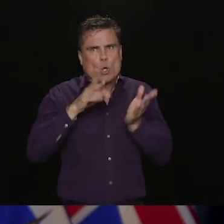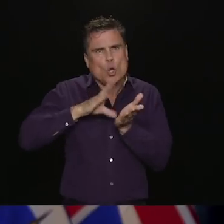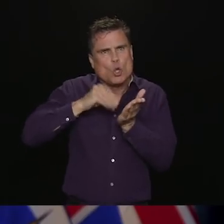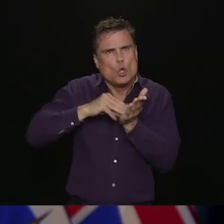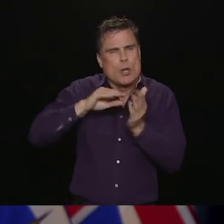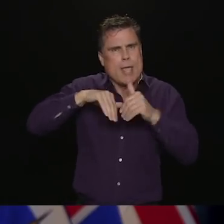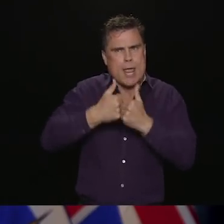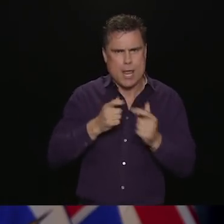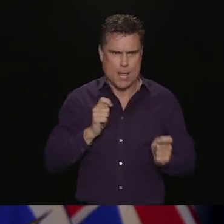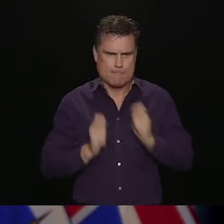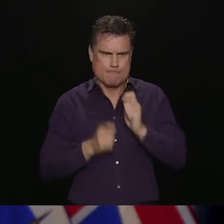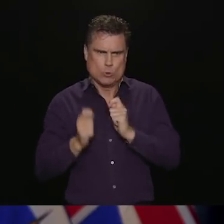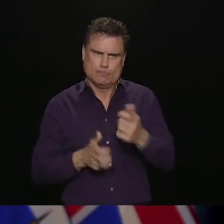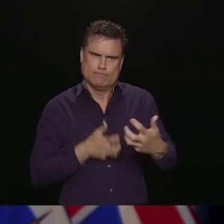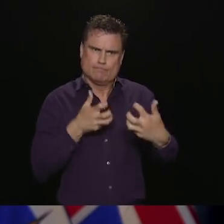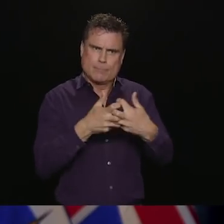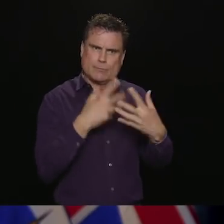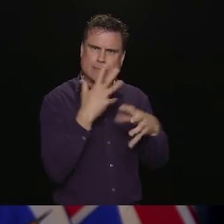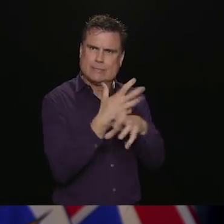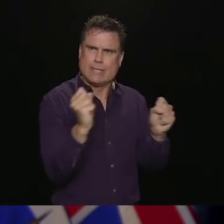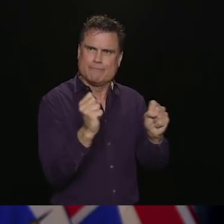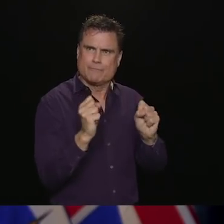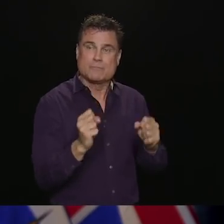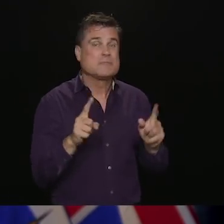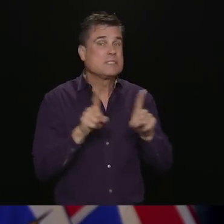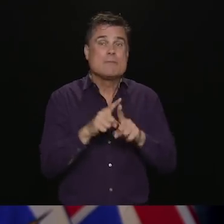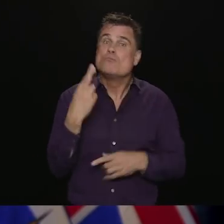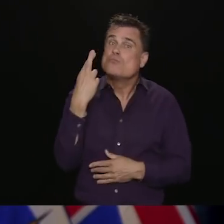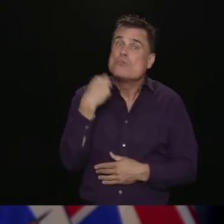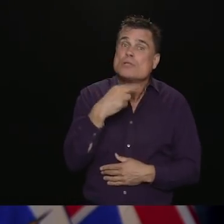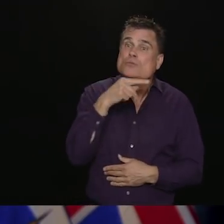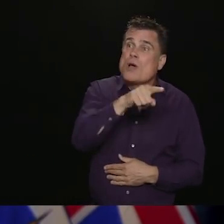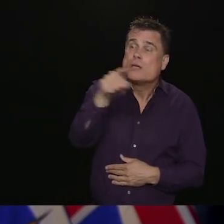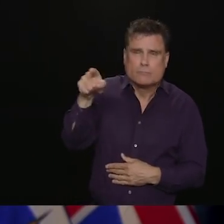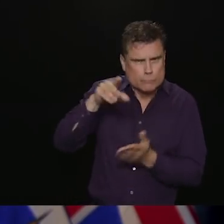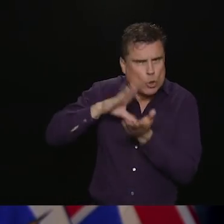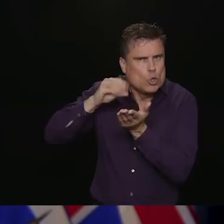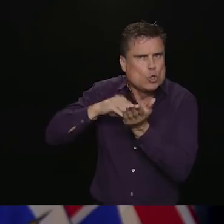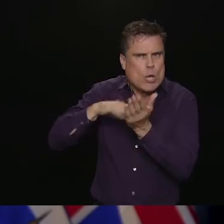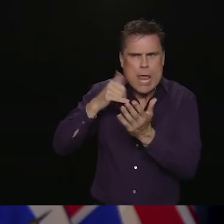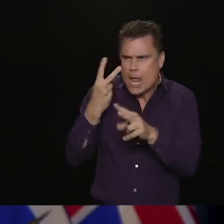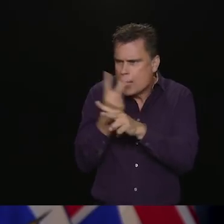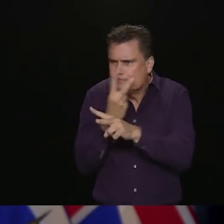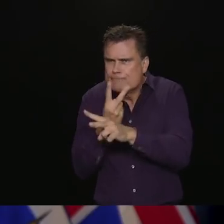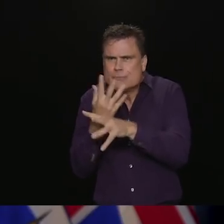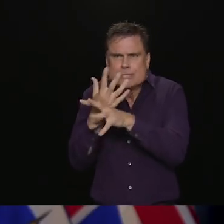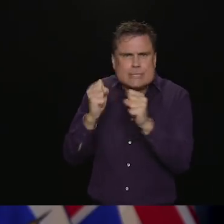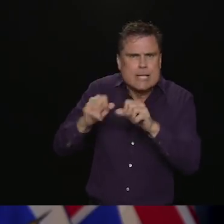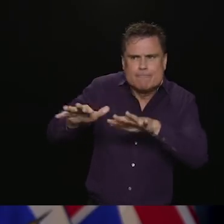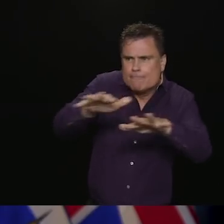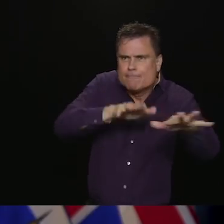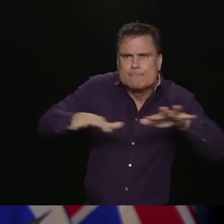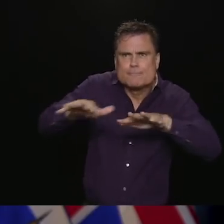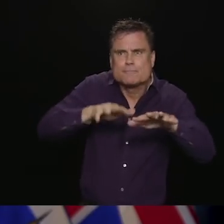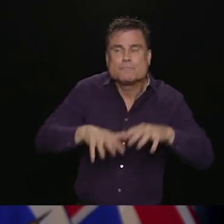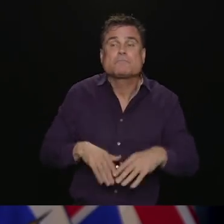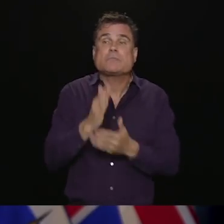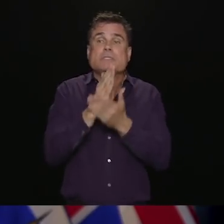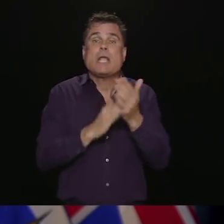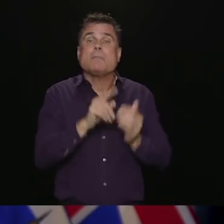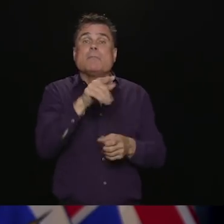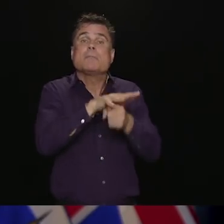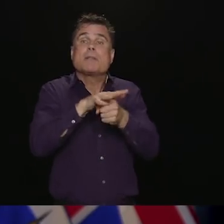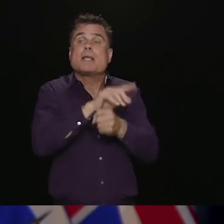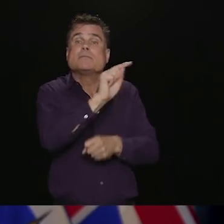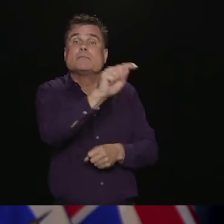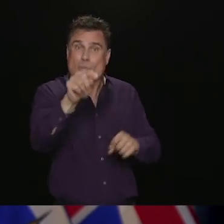with the restaurants orders and guidelines we had in place, that some things are just not workable and you need to find a better way to do them. So I